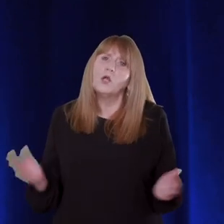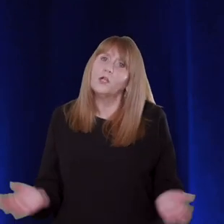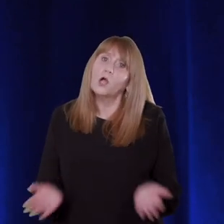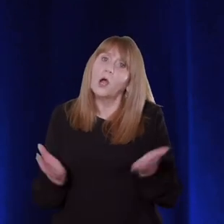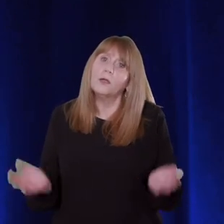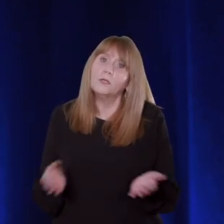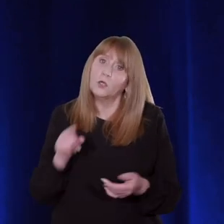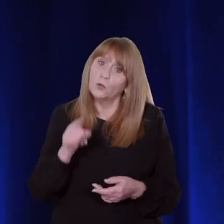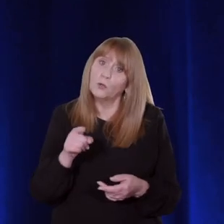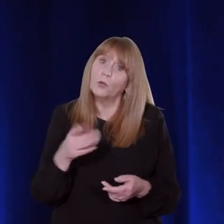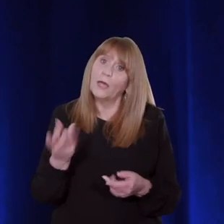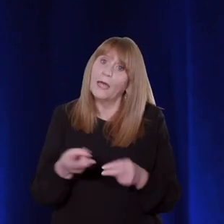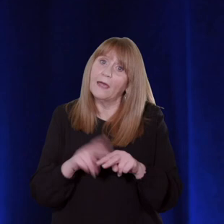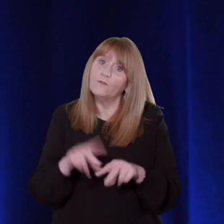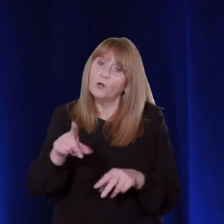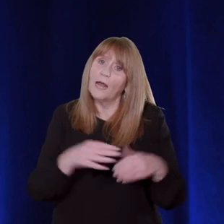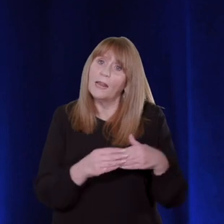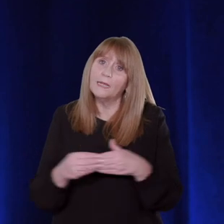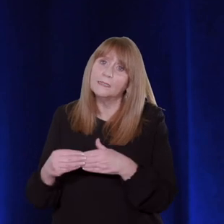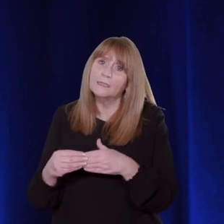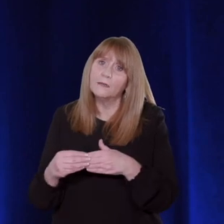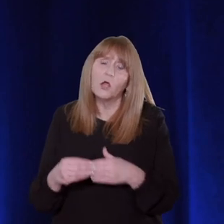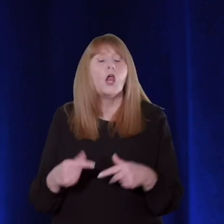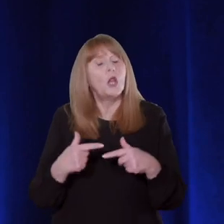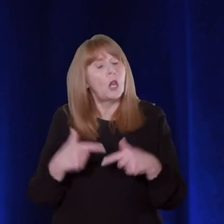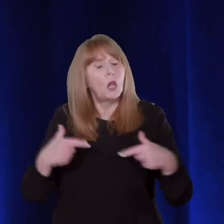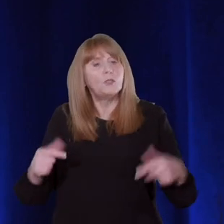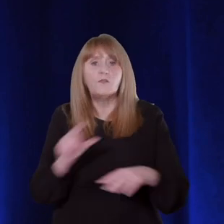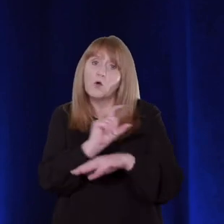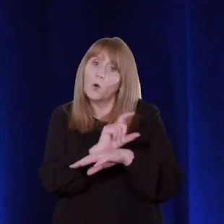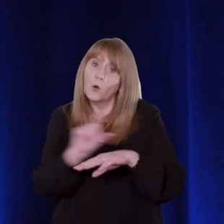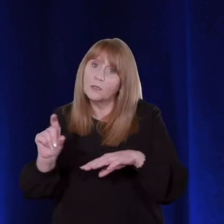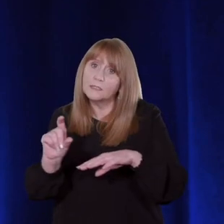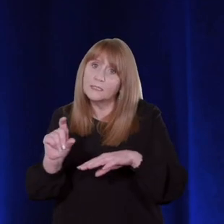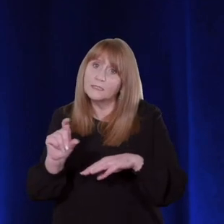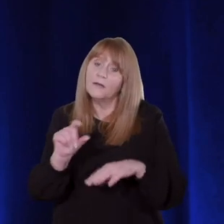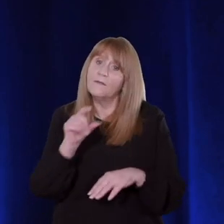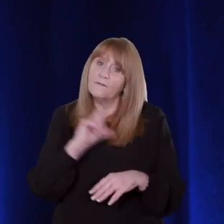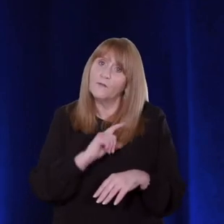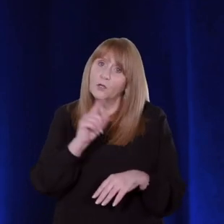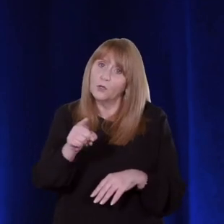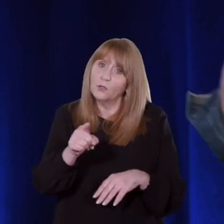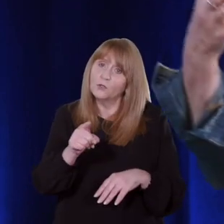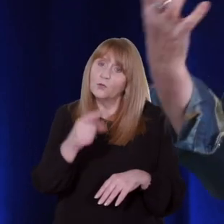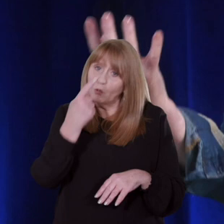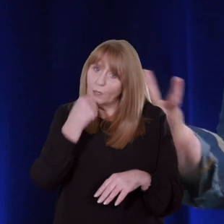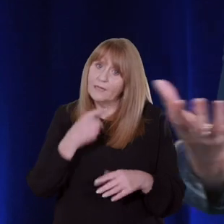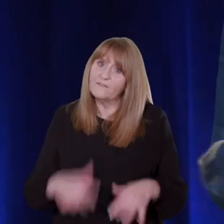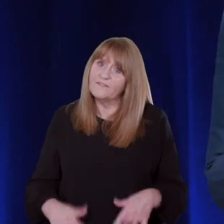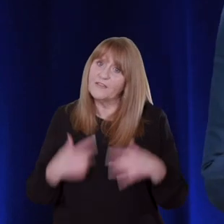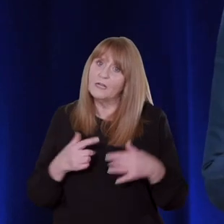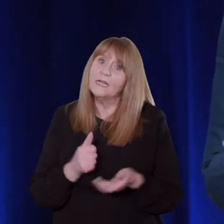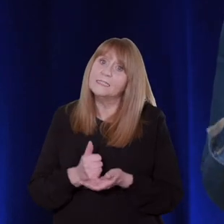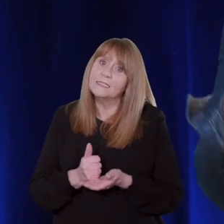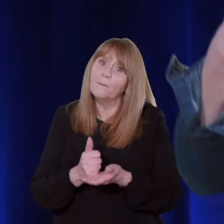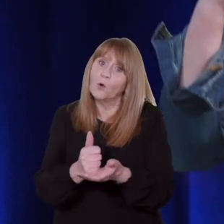lots of great courses for you to connect with so that you can grow and feel supported. Even locally, we're told churches